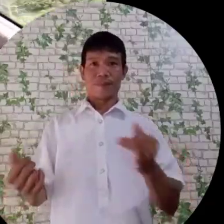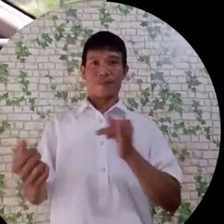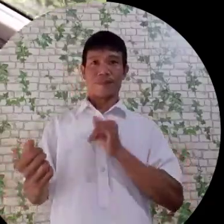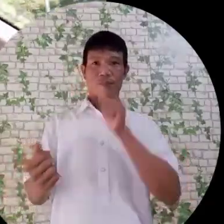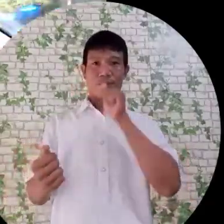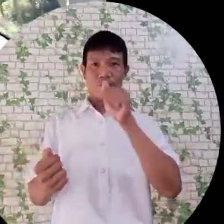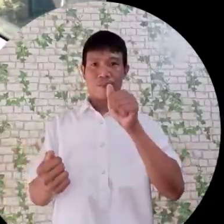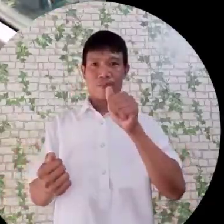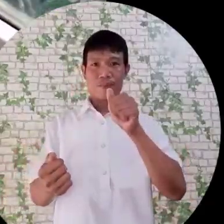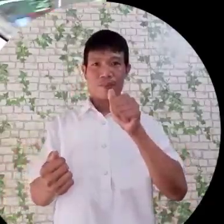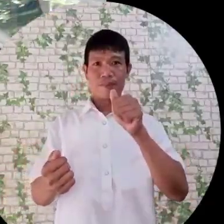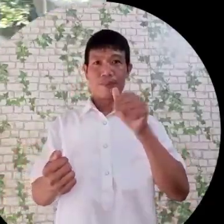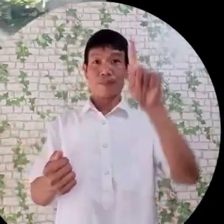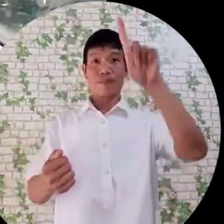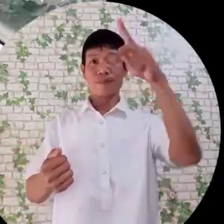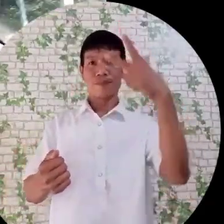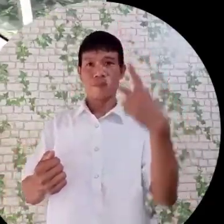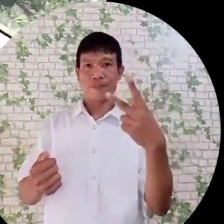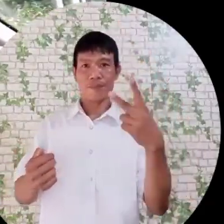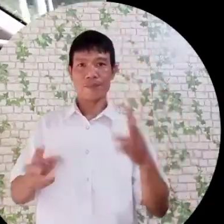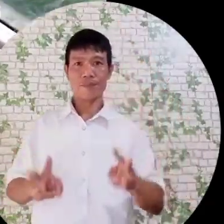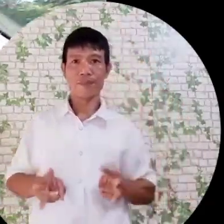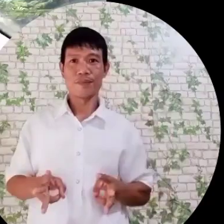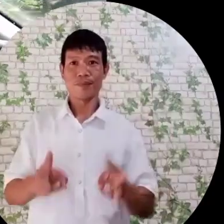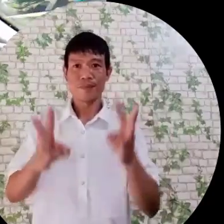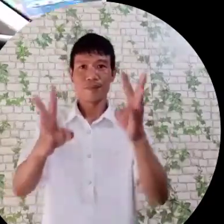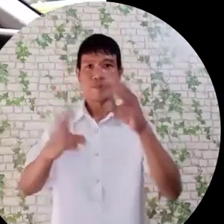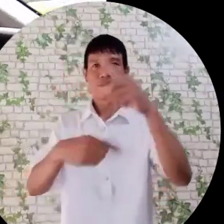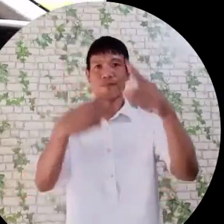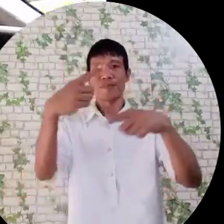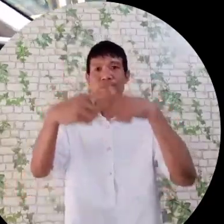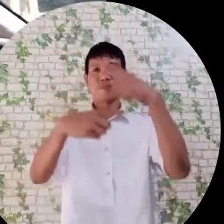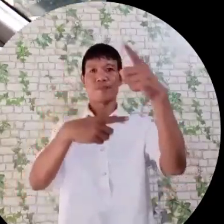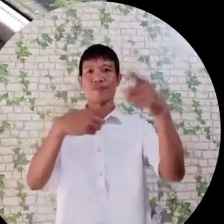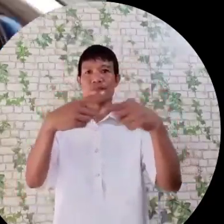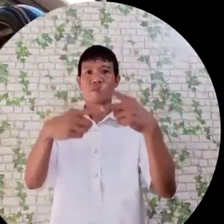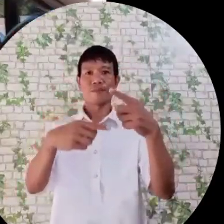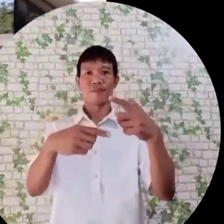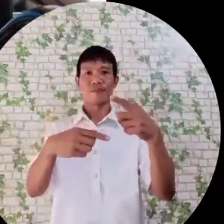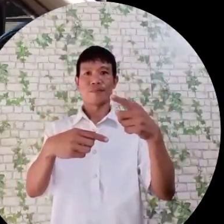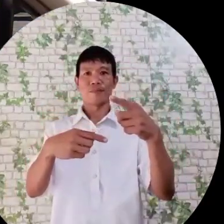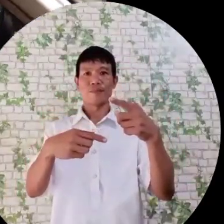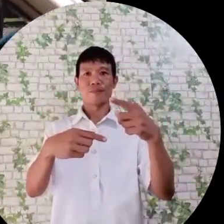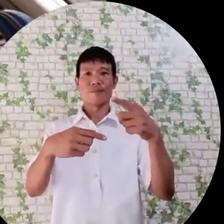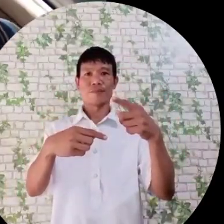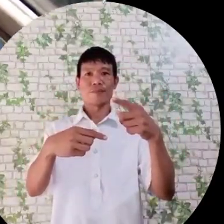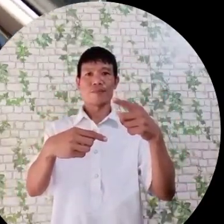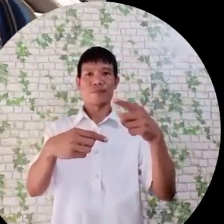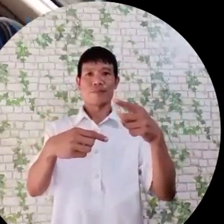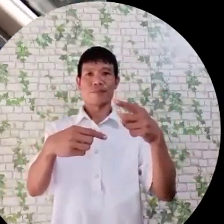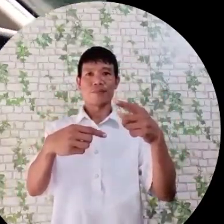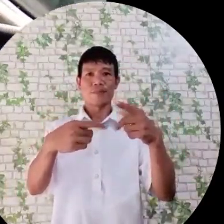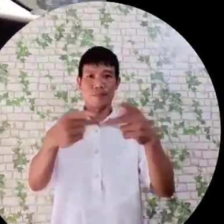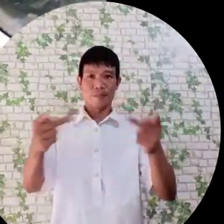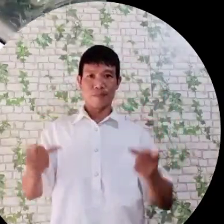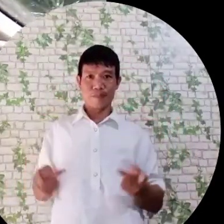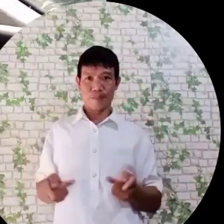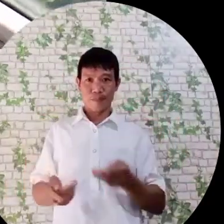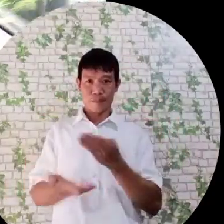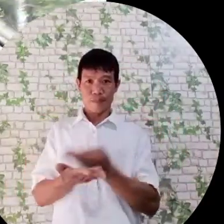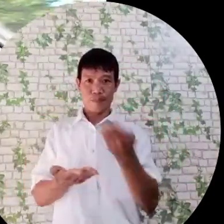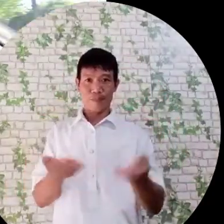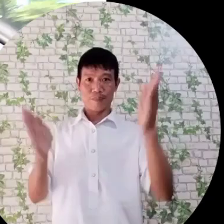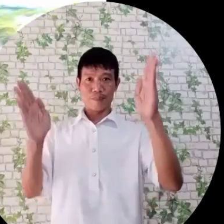half on my way going to the destination of my customer. So